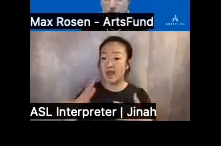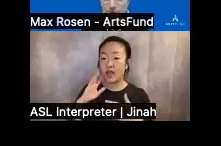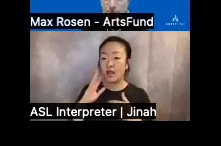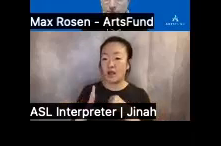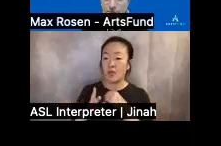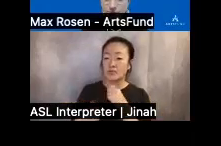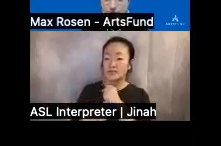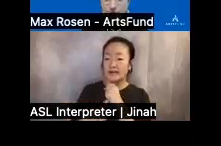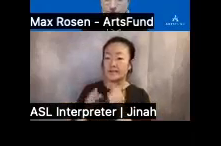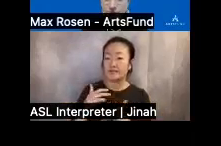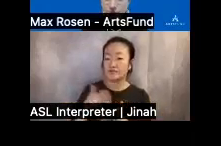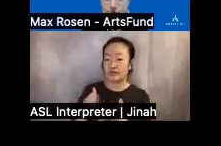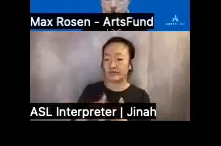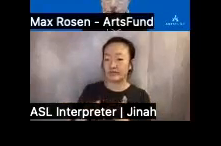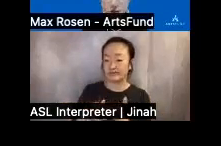draft.